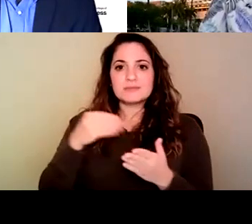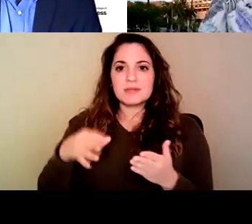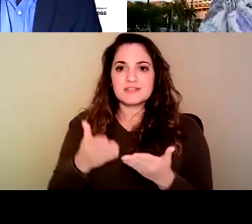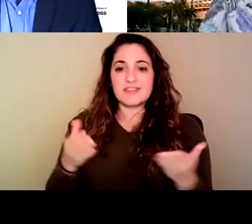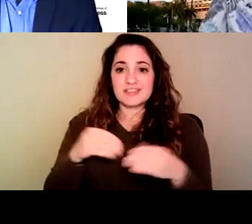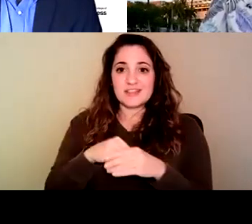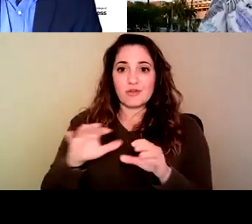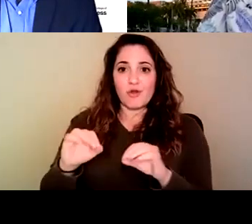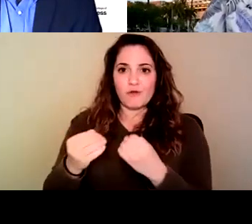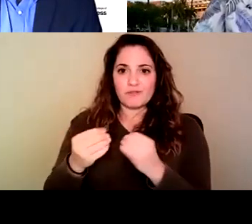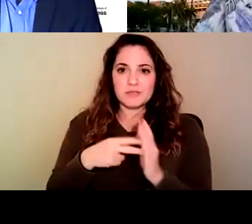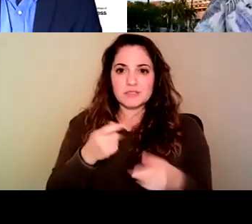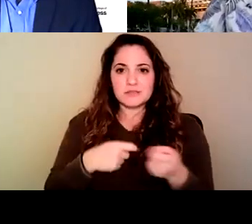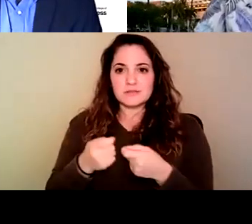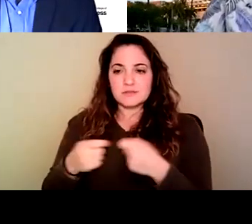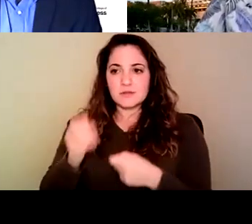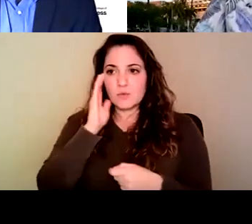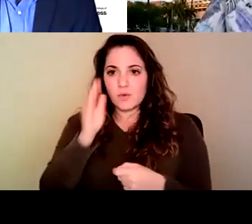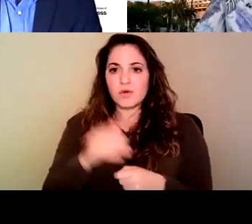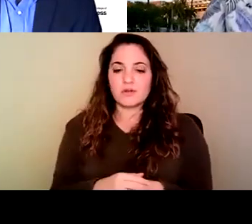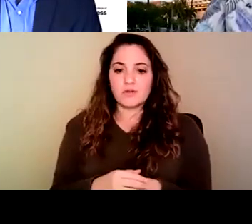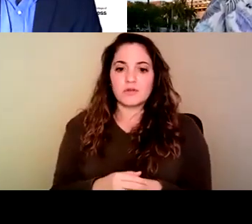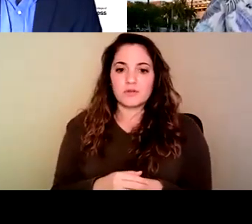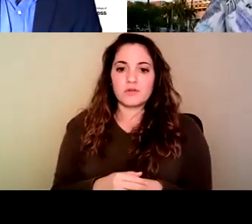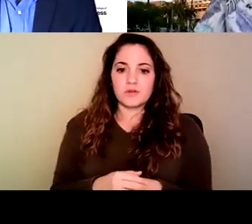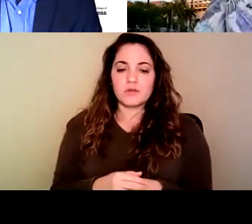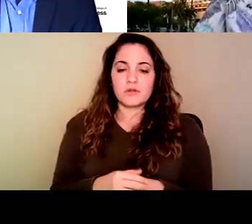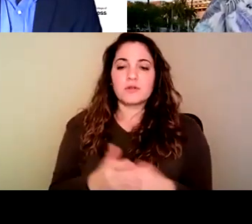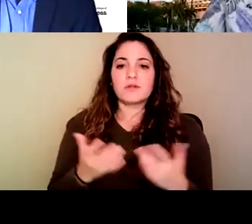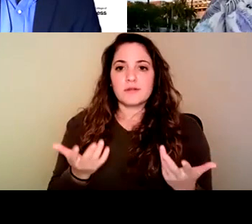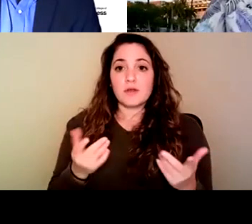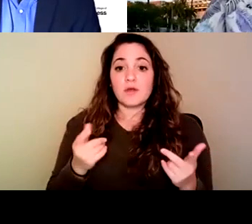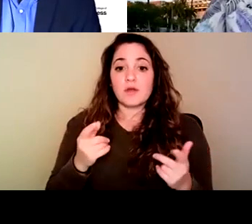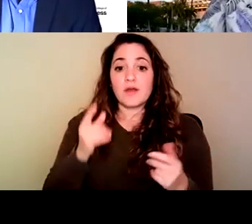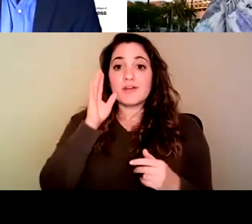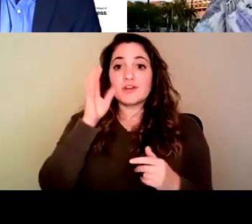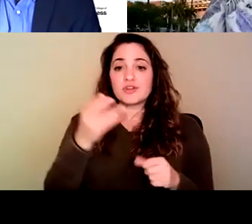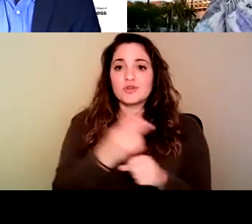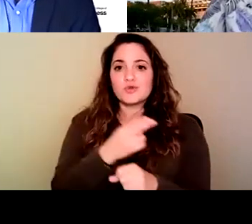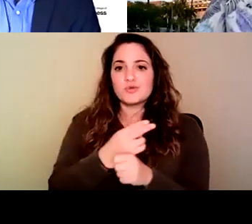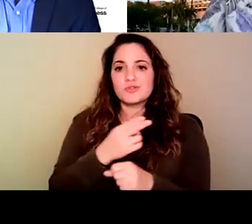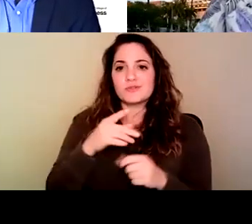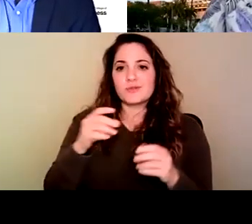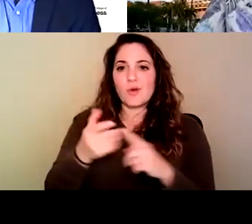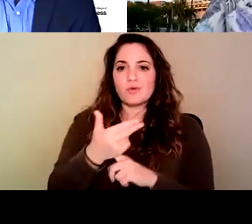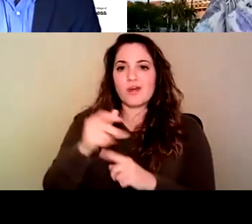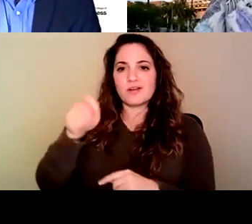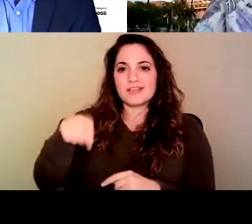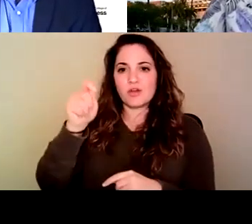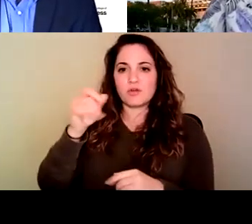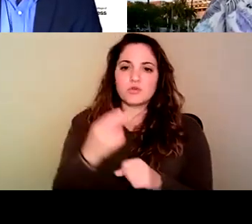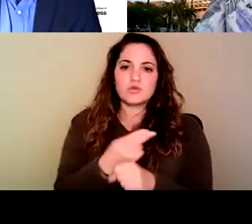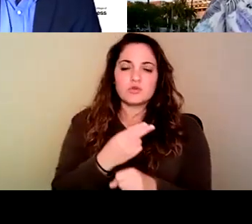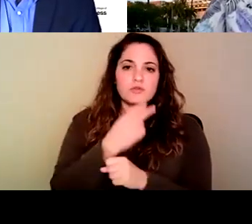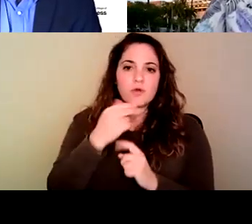in their office. And over time, we've moved to the hotel key card, which is used for general hotel rooms. And